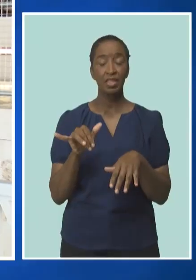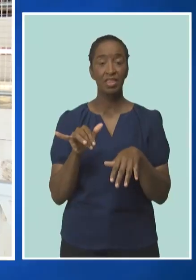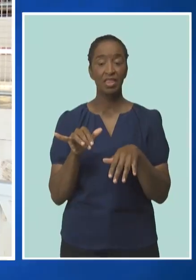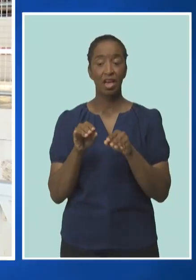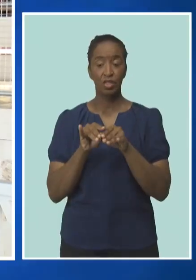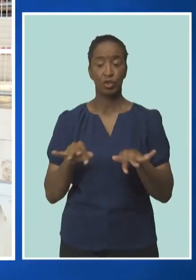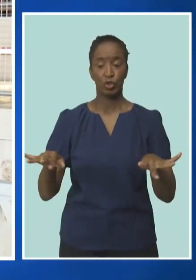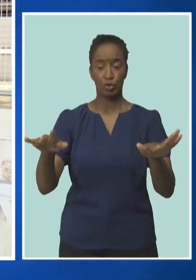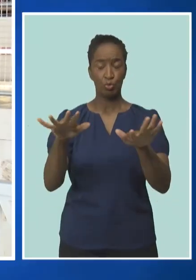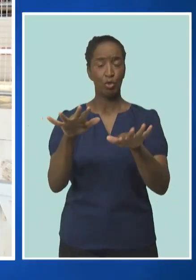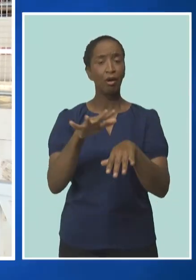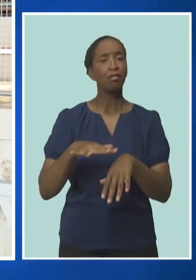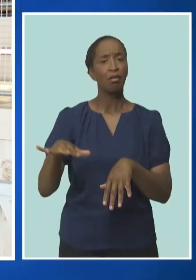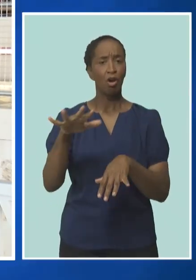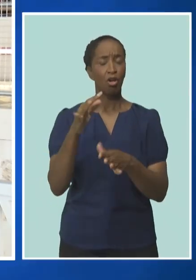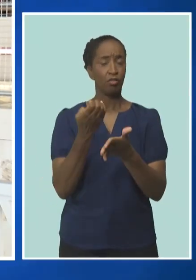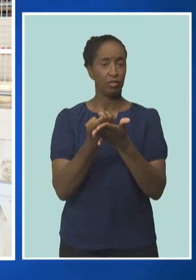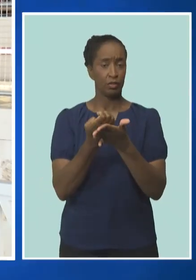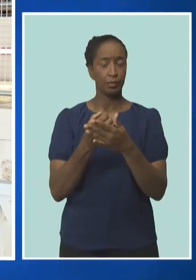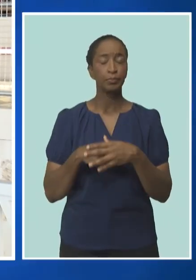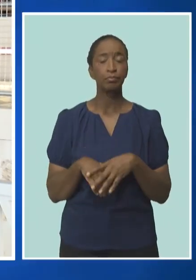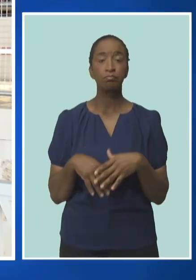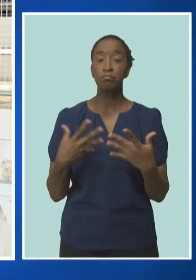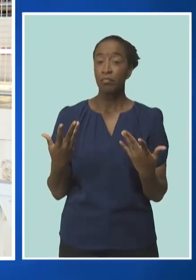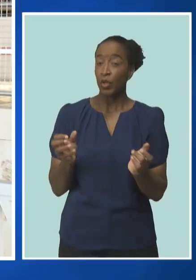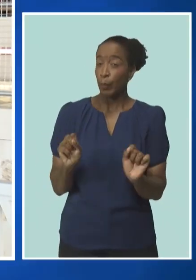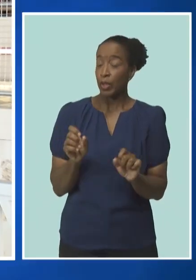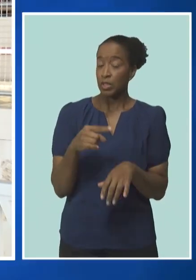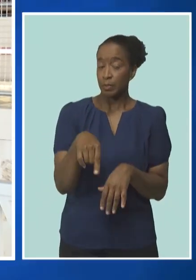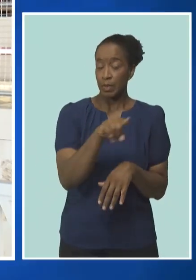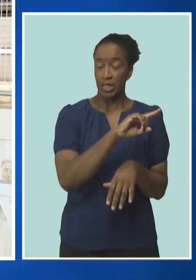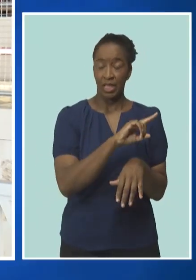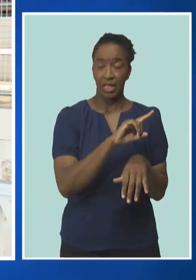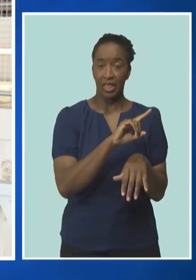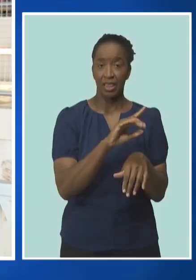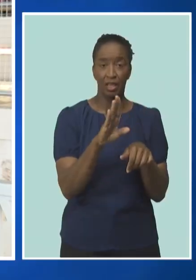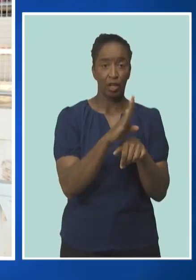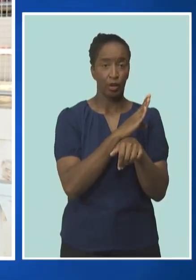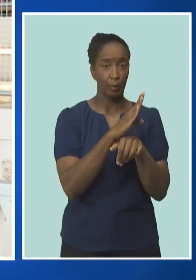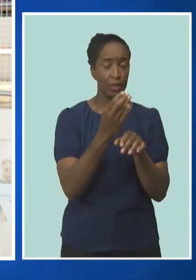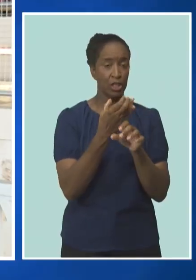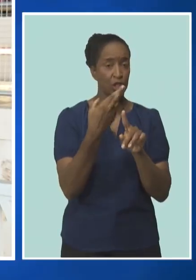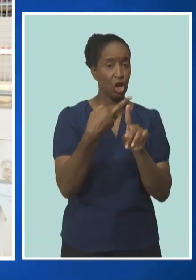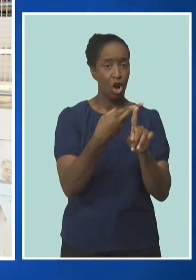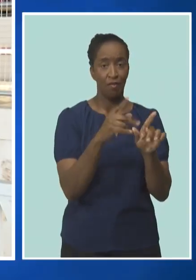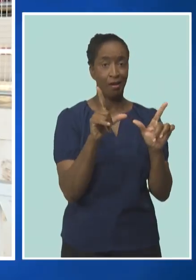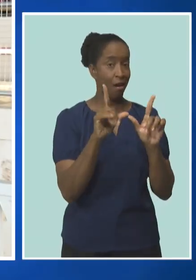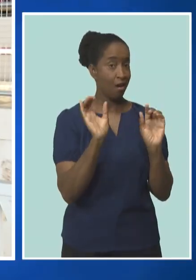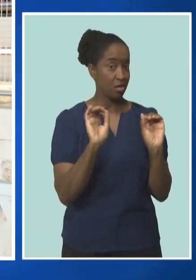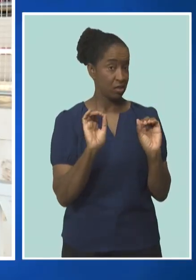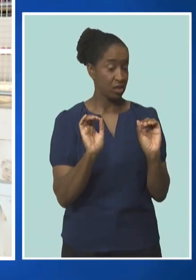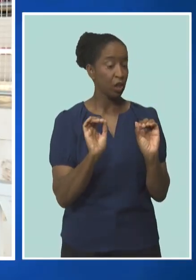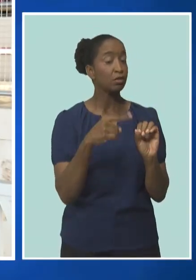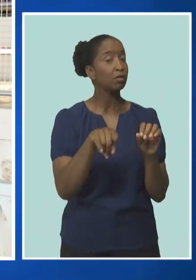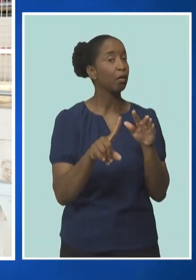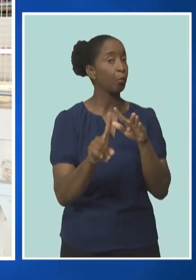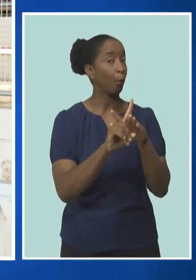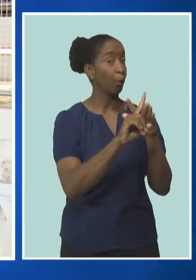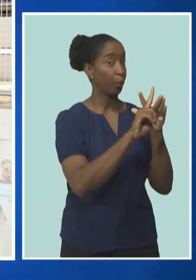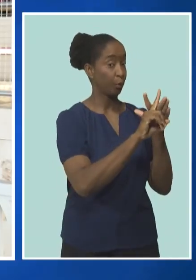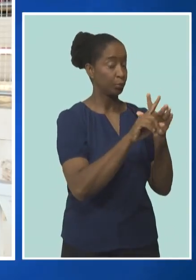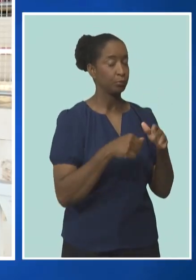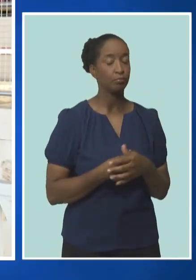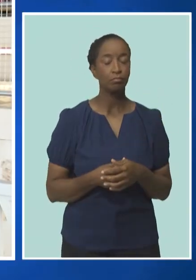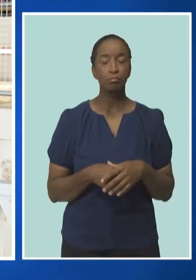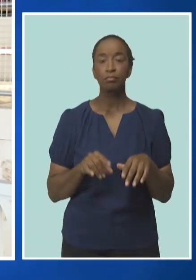the levy risks fueling the underground market of unlicensed operators, undermining both safety and